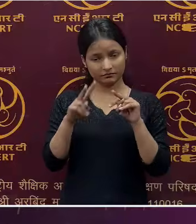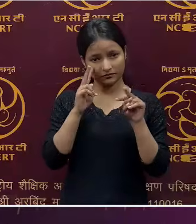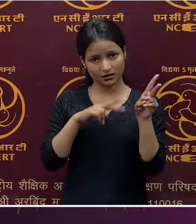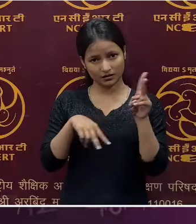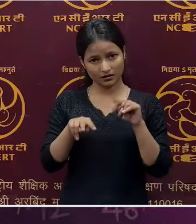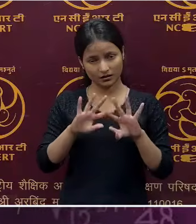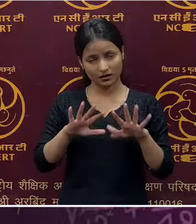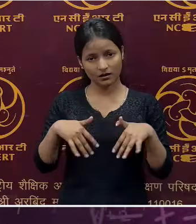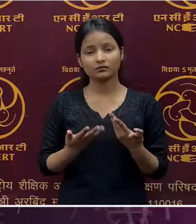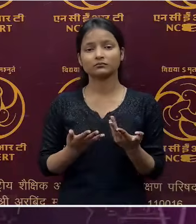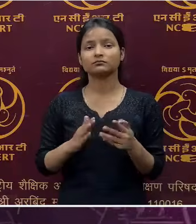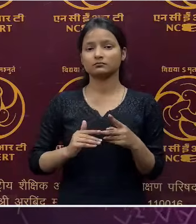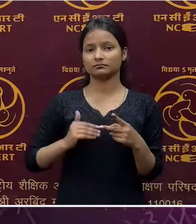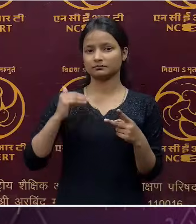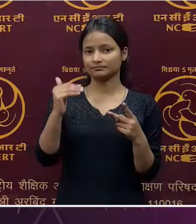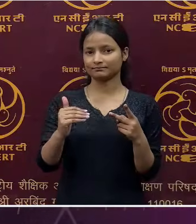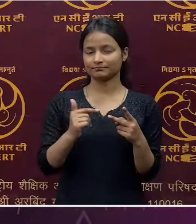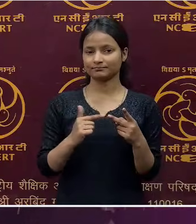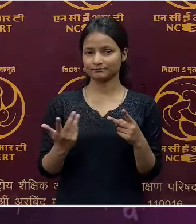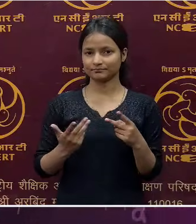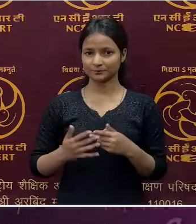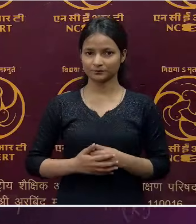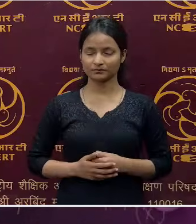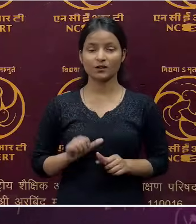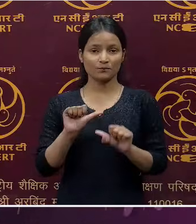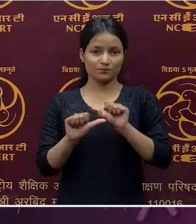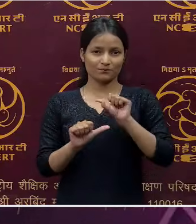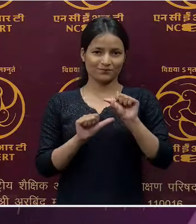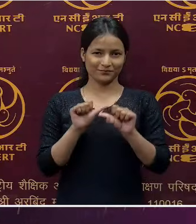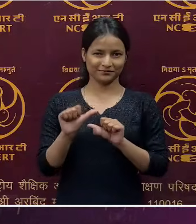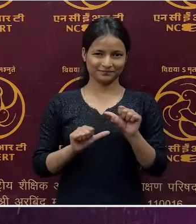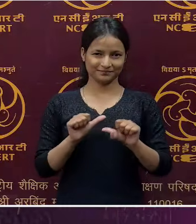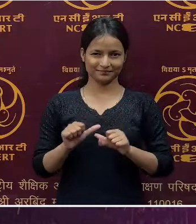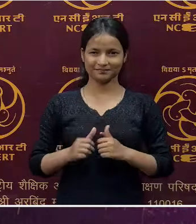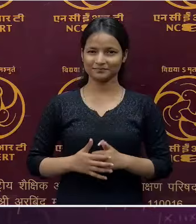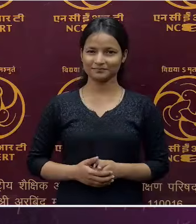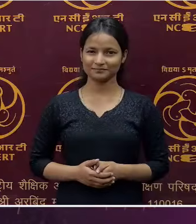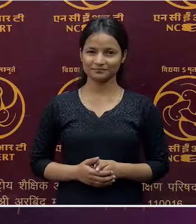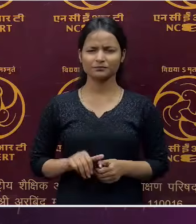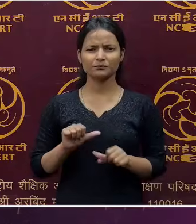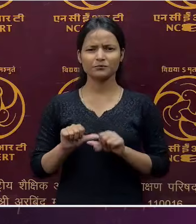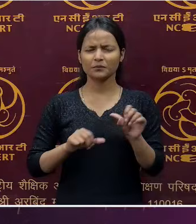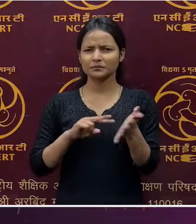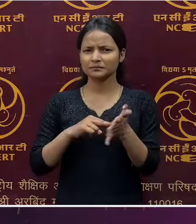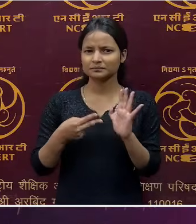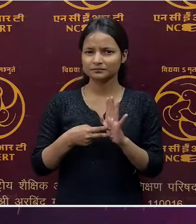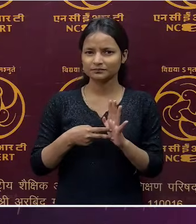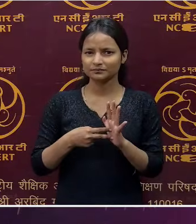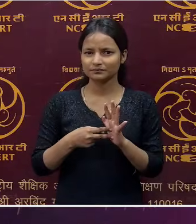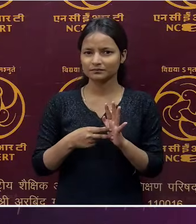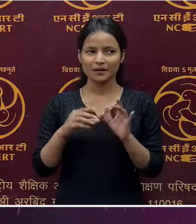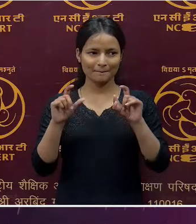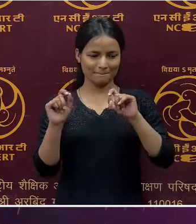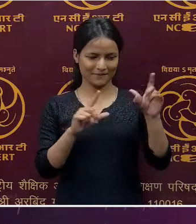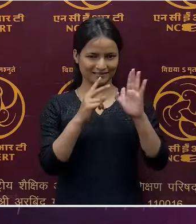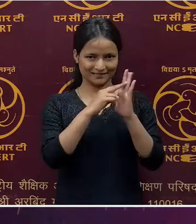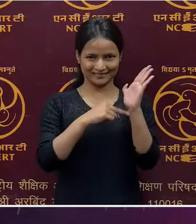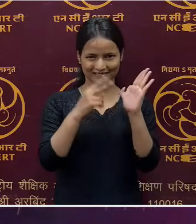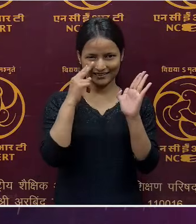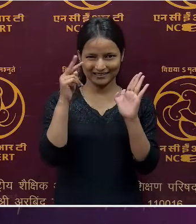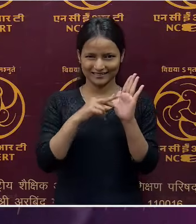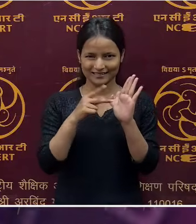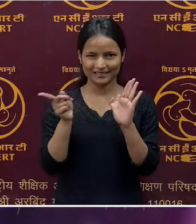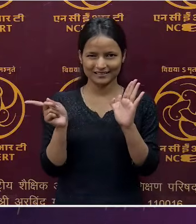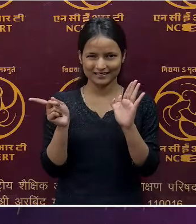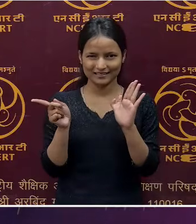are moving on to the next step, that is procedure. So what is the procedure? It's a picturized version of the simulation,